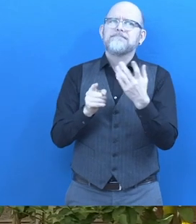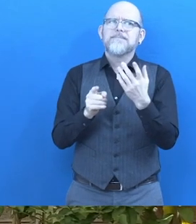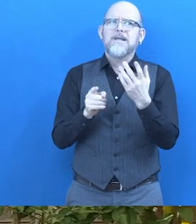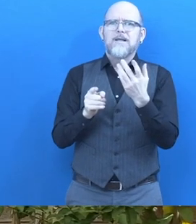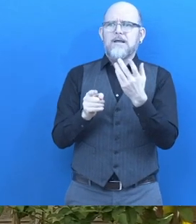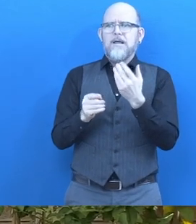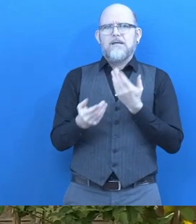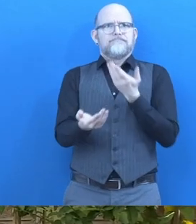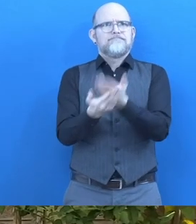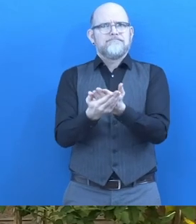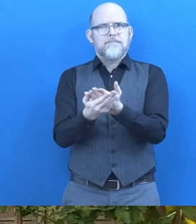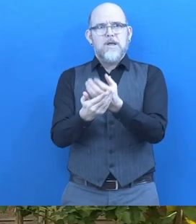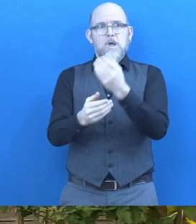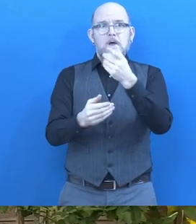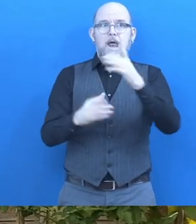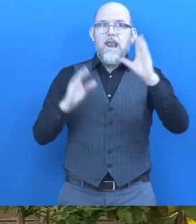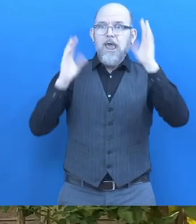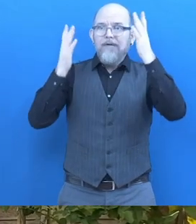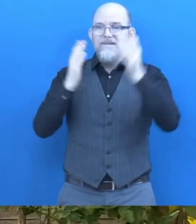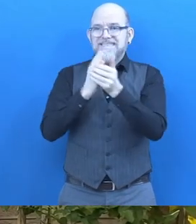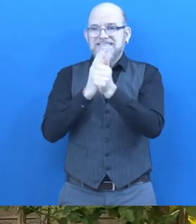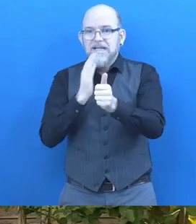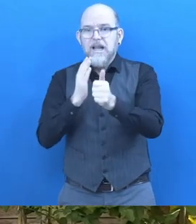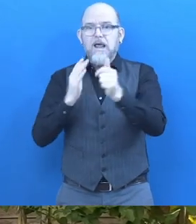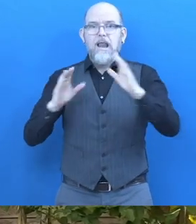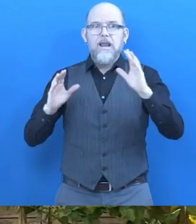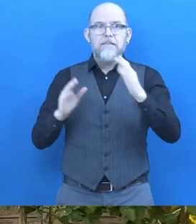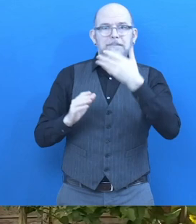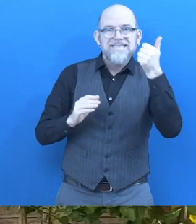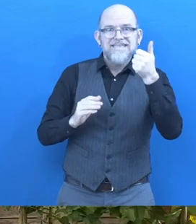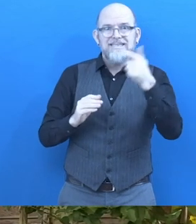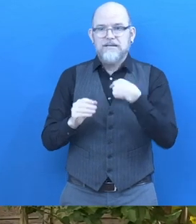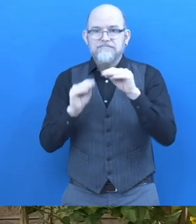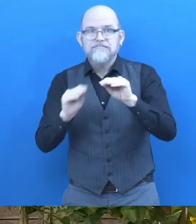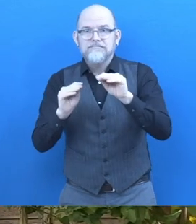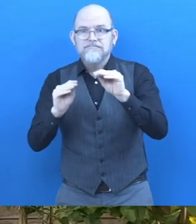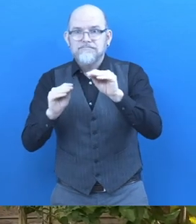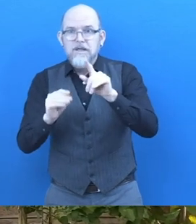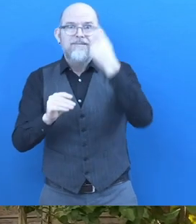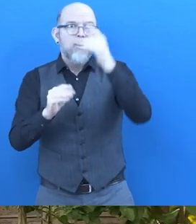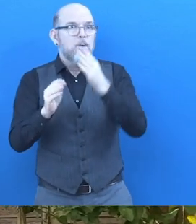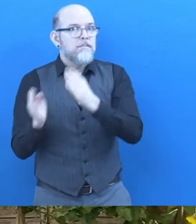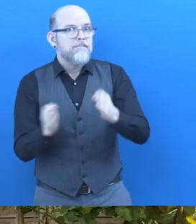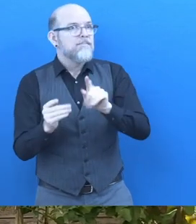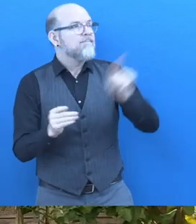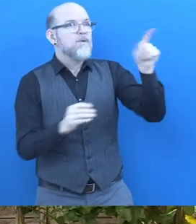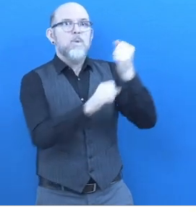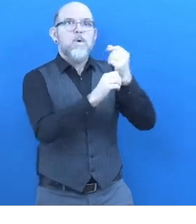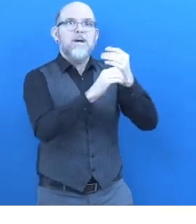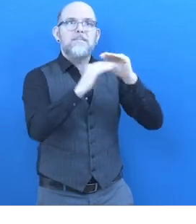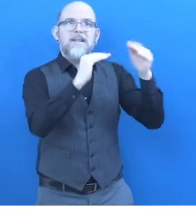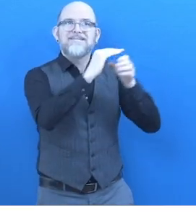life skills that they would increase their employability. We're also looking at how do we reach other African